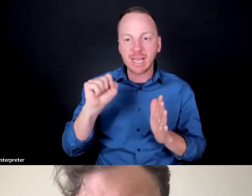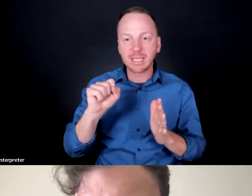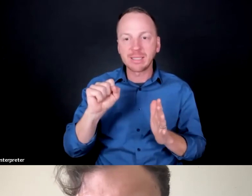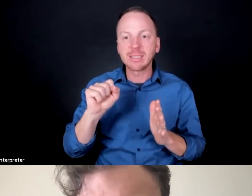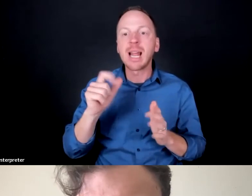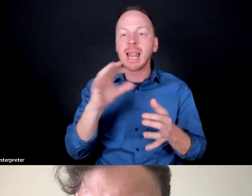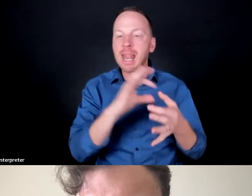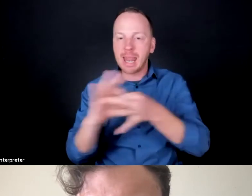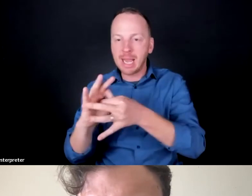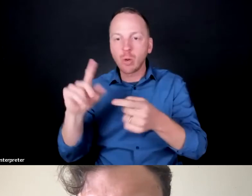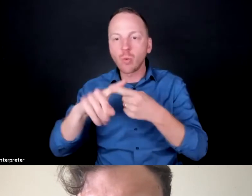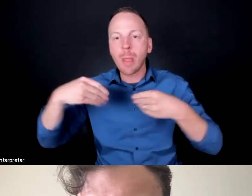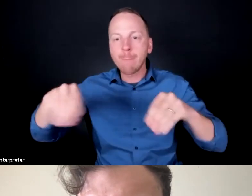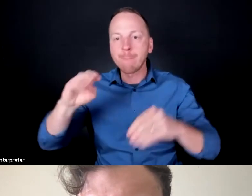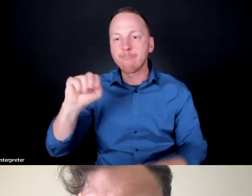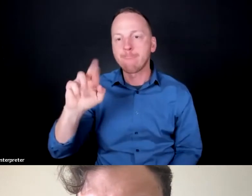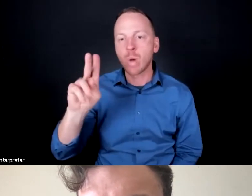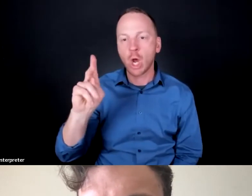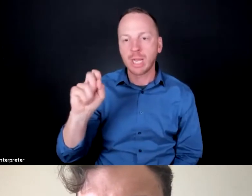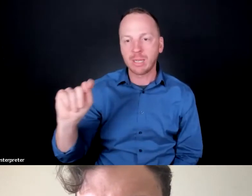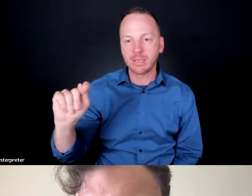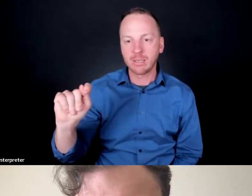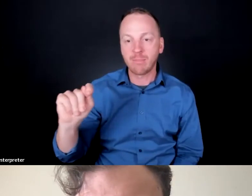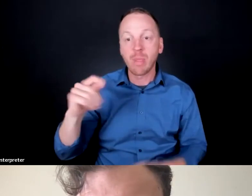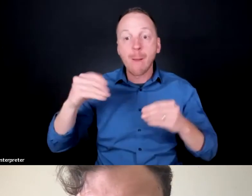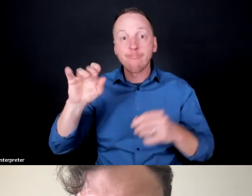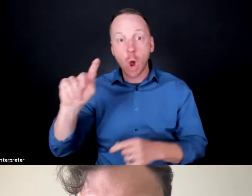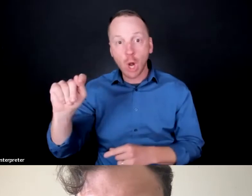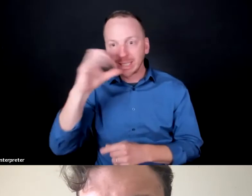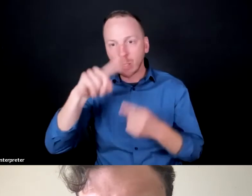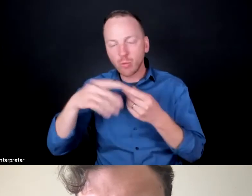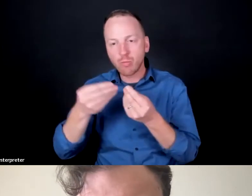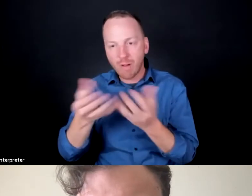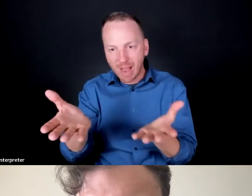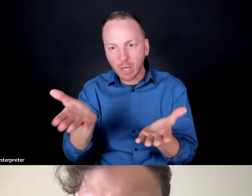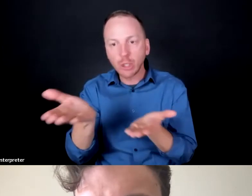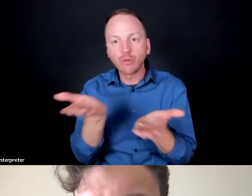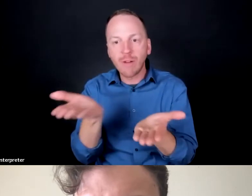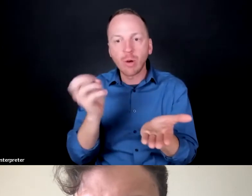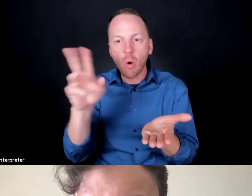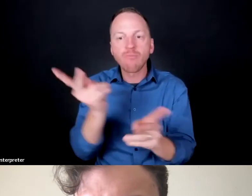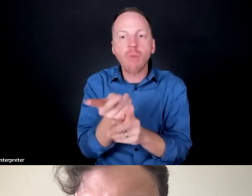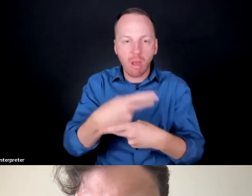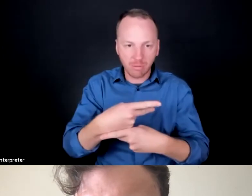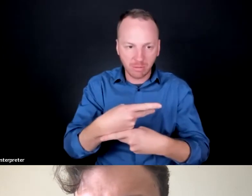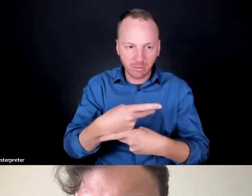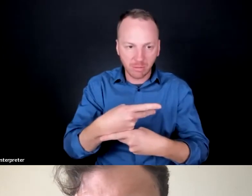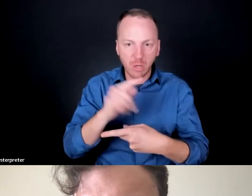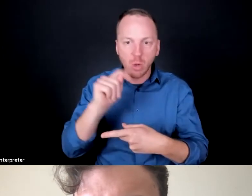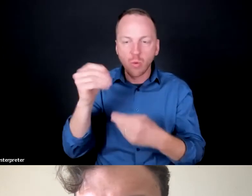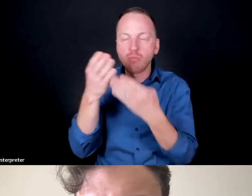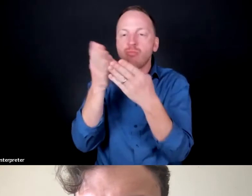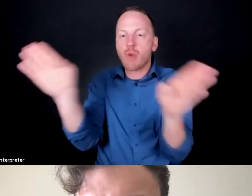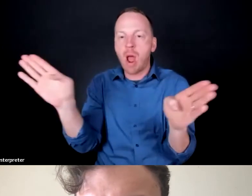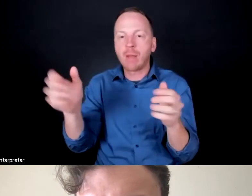inextricably linked to the market. And the market typically seeks to provide services or products to a broad